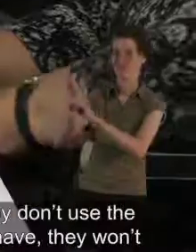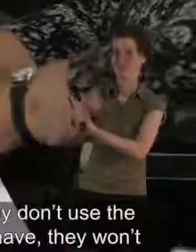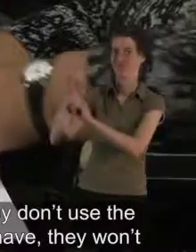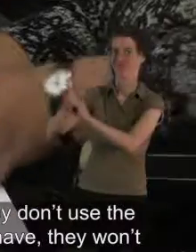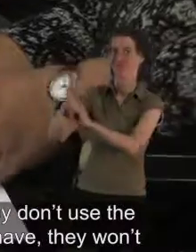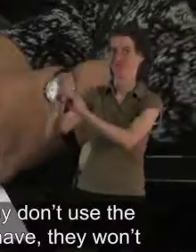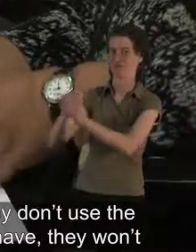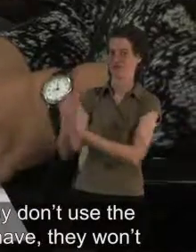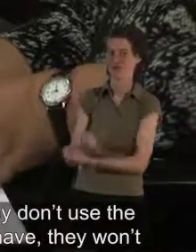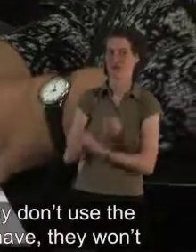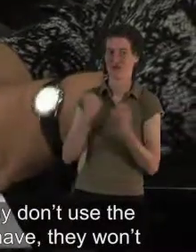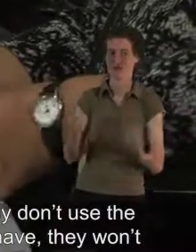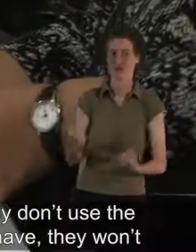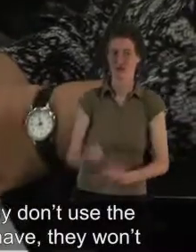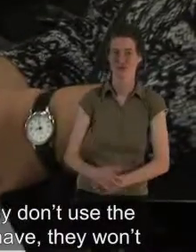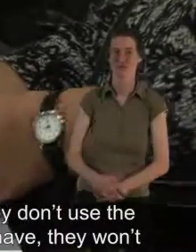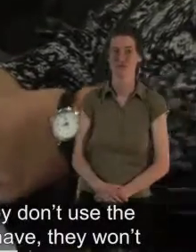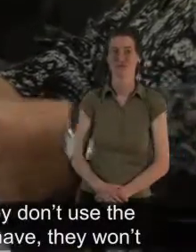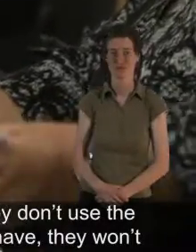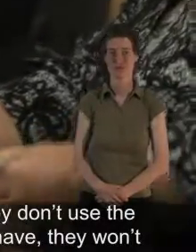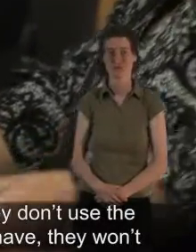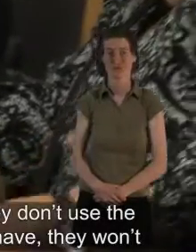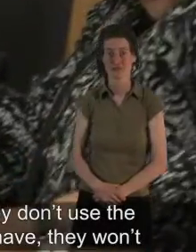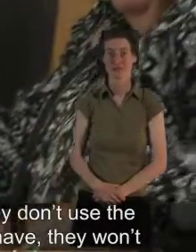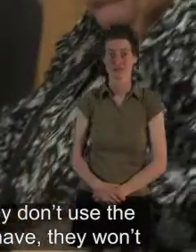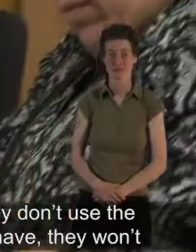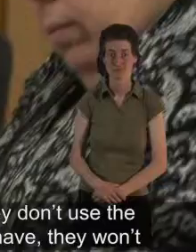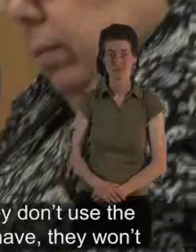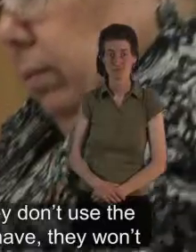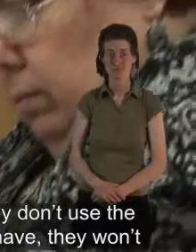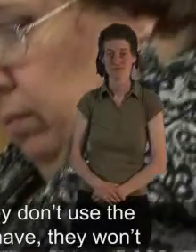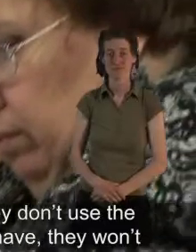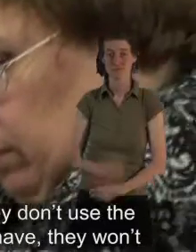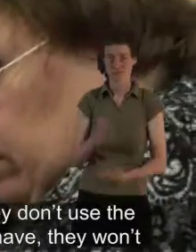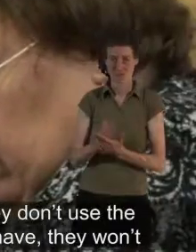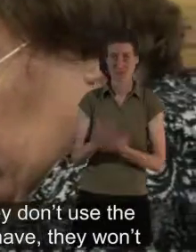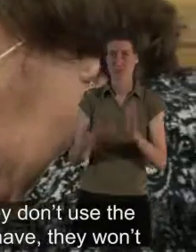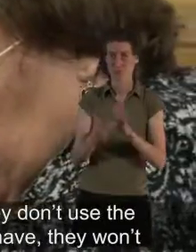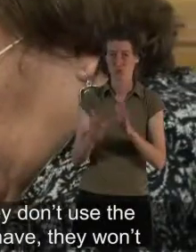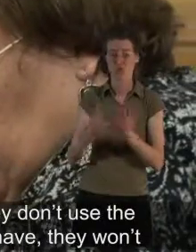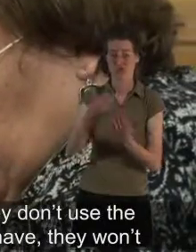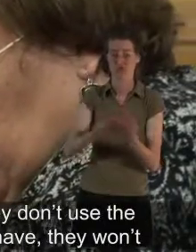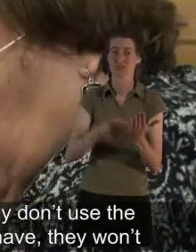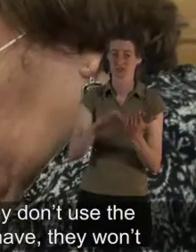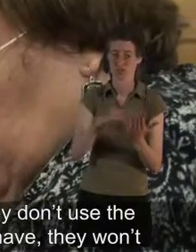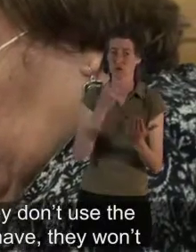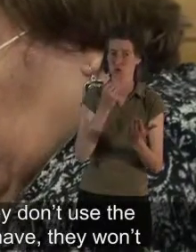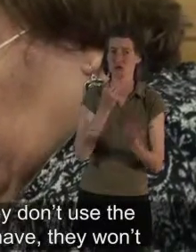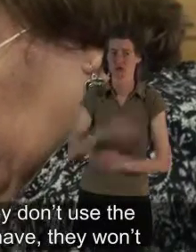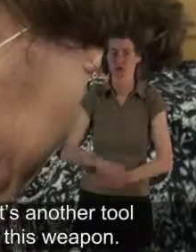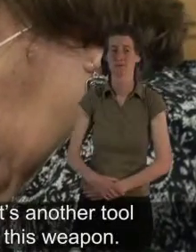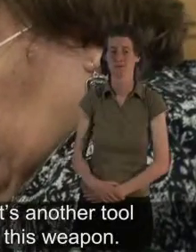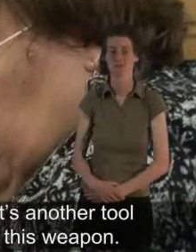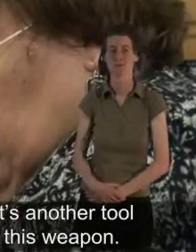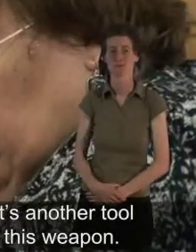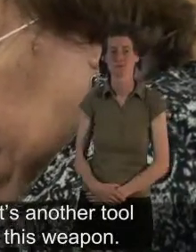that. If they don't use the very good convention we now have,